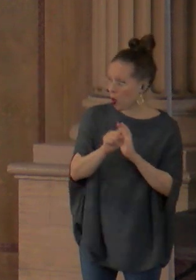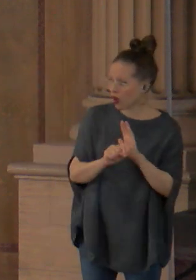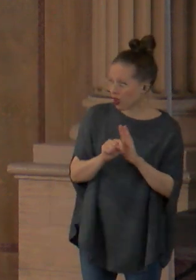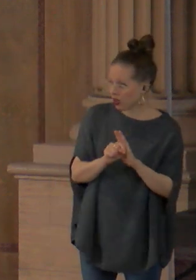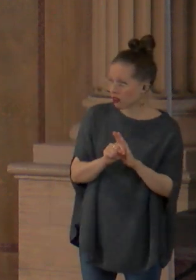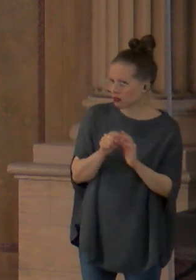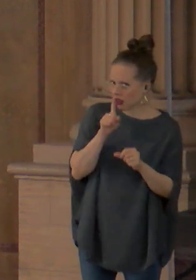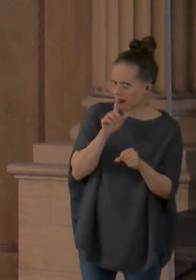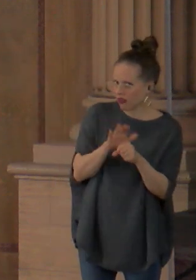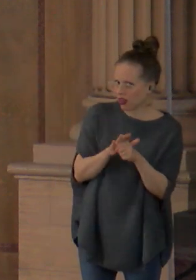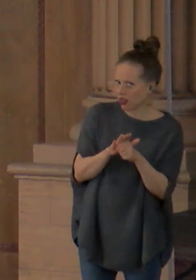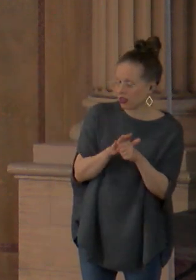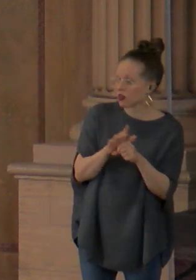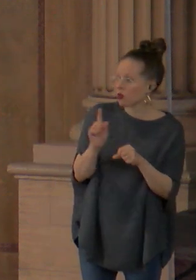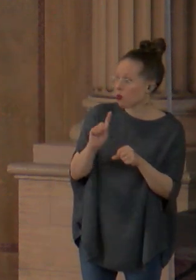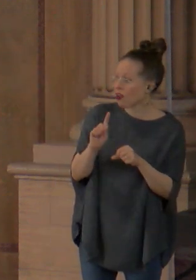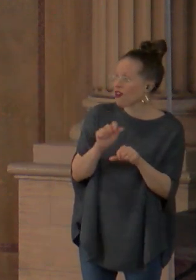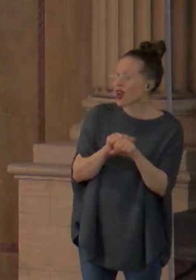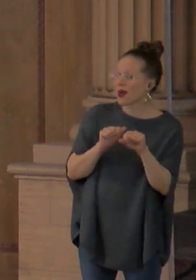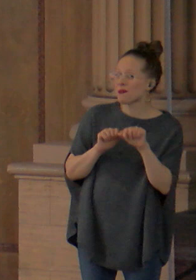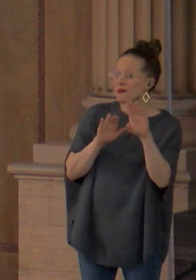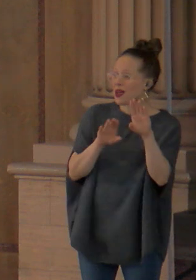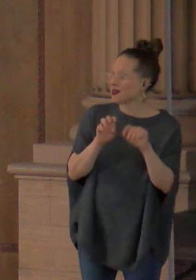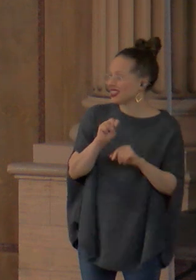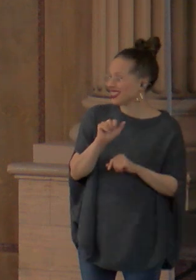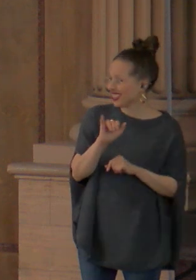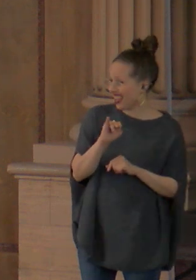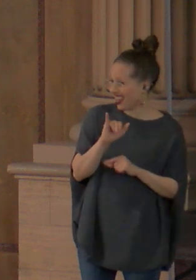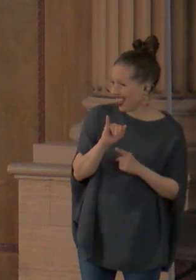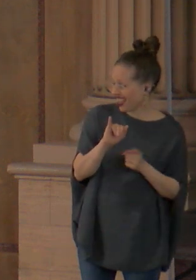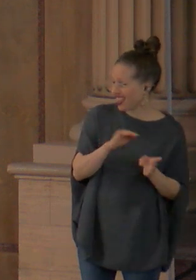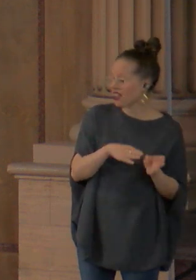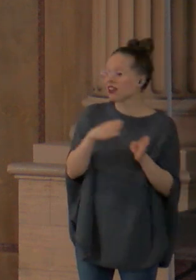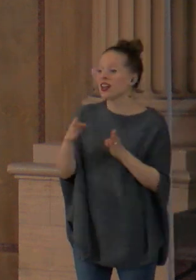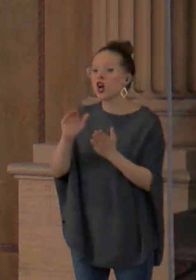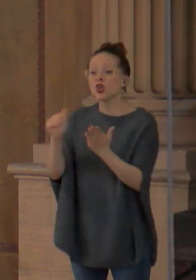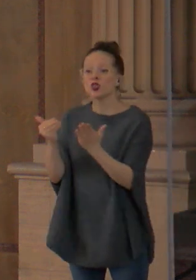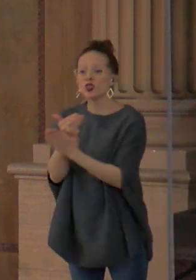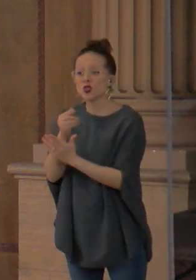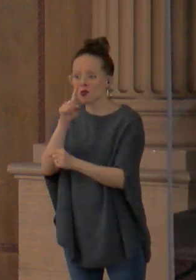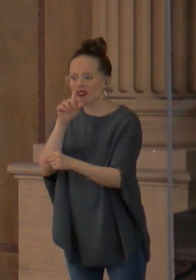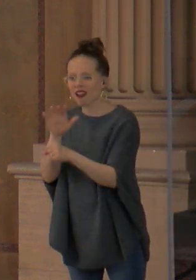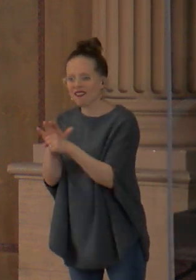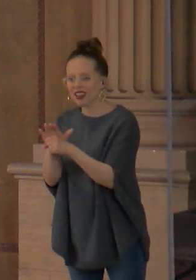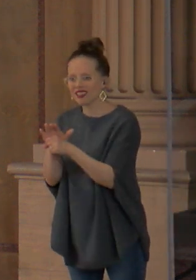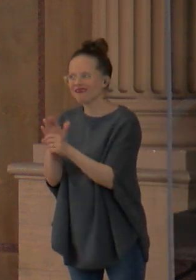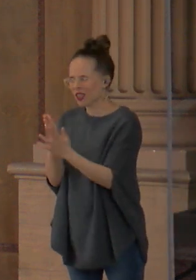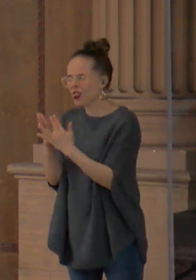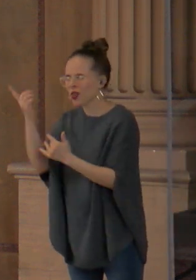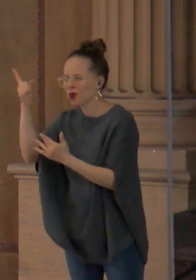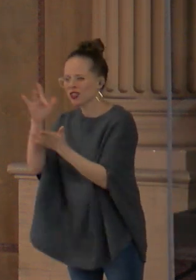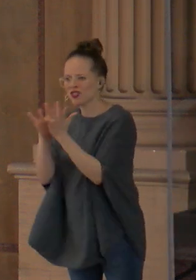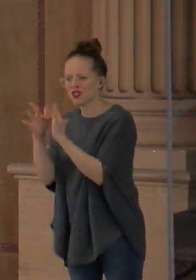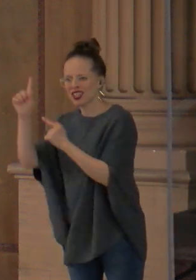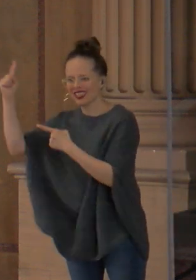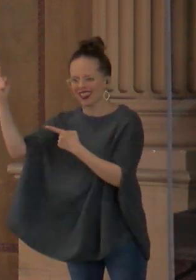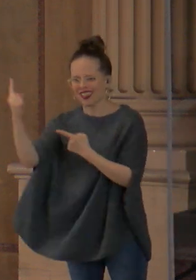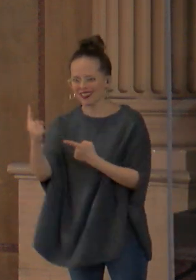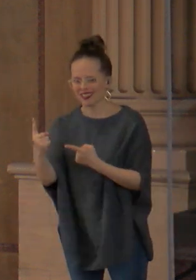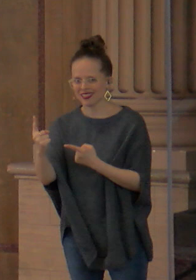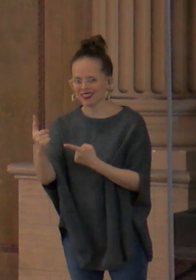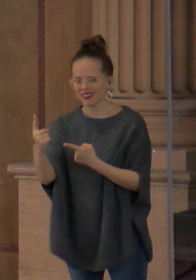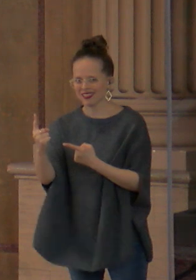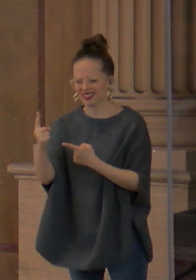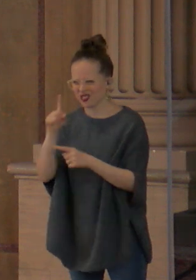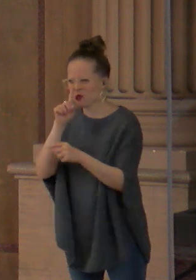Sinai, and he established the New Covenant through Jesus. That Old Covenant was based on laws, while the New Covenant was based on promises.